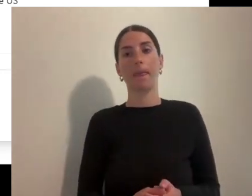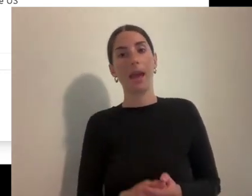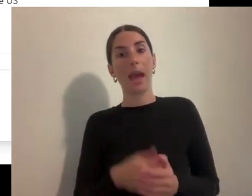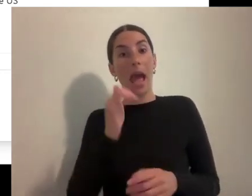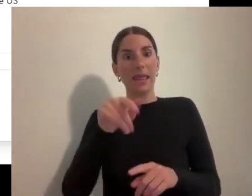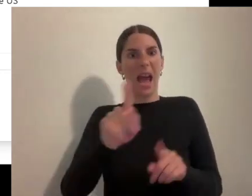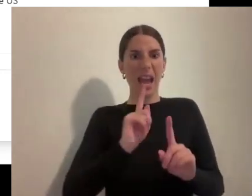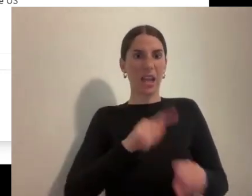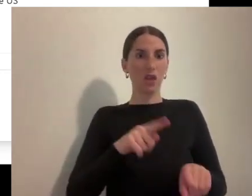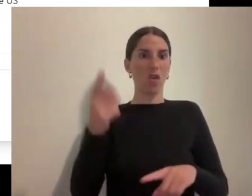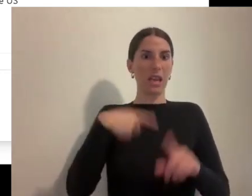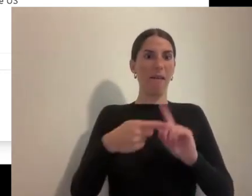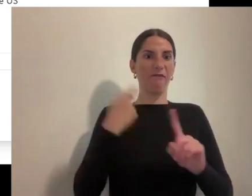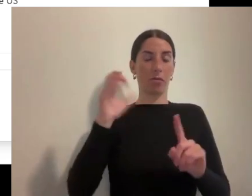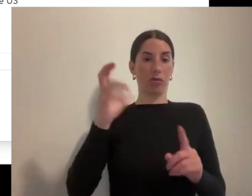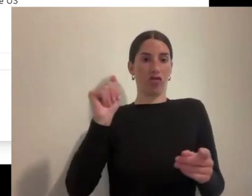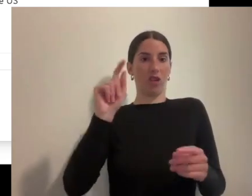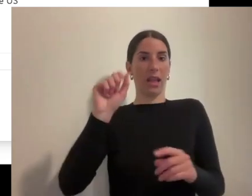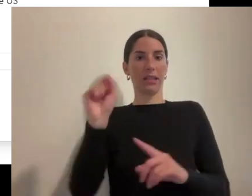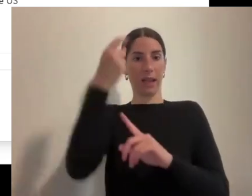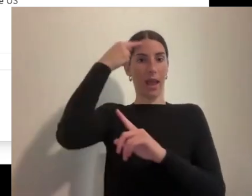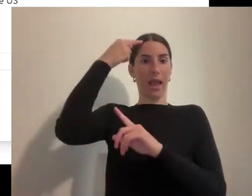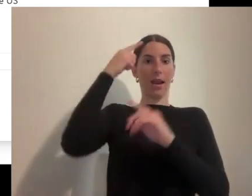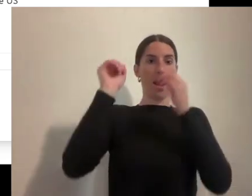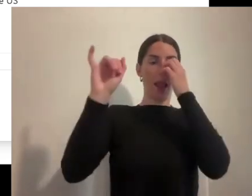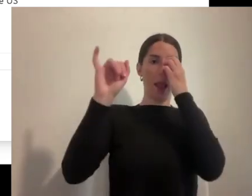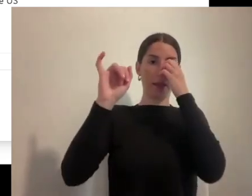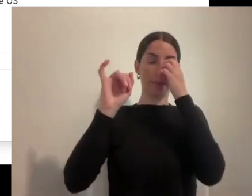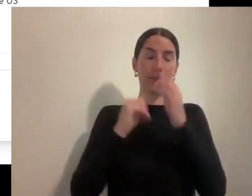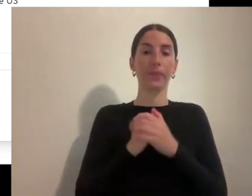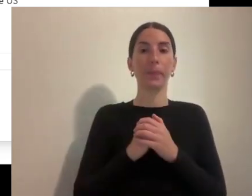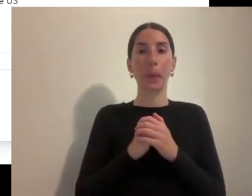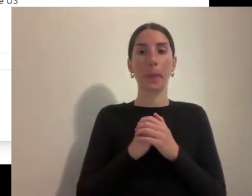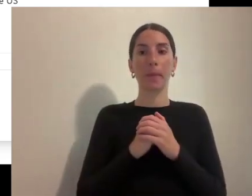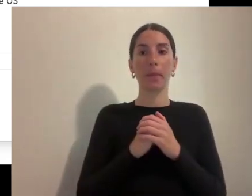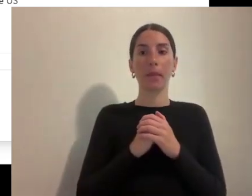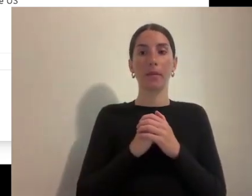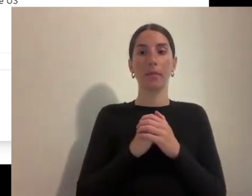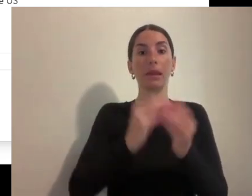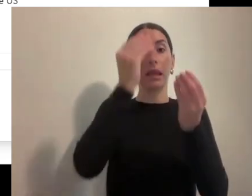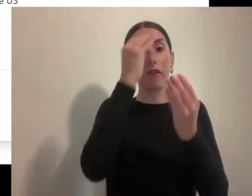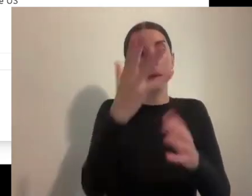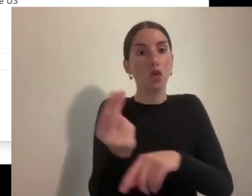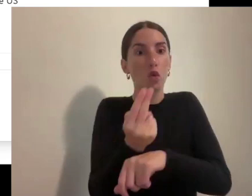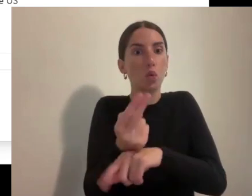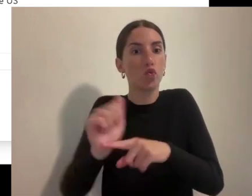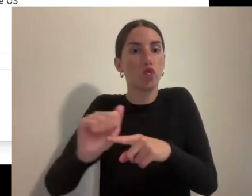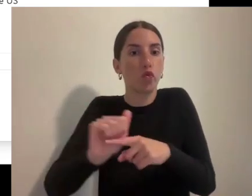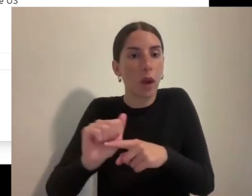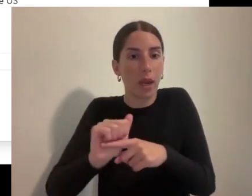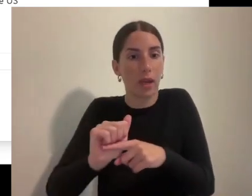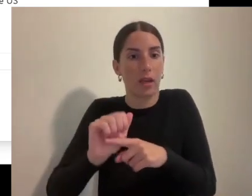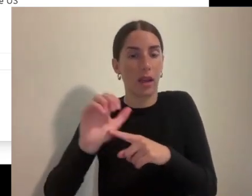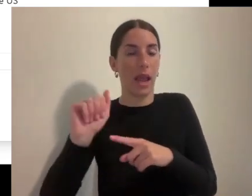ChatGPT has in its head to make an analogy with what I was saying earlier, the information that was used to train ChatGPT,